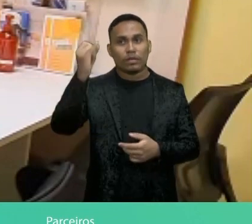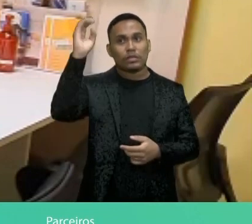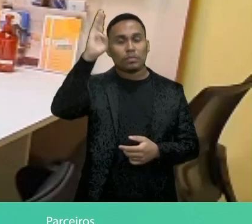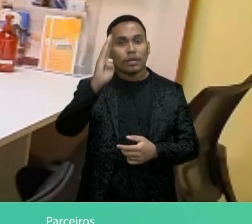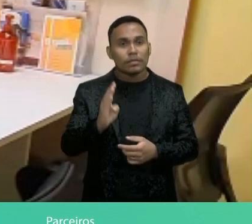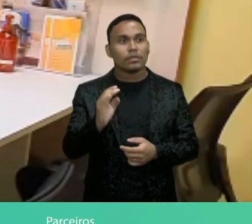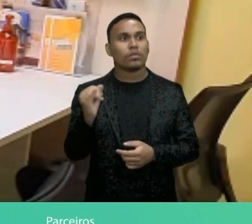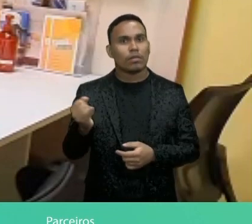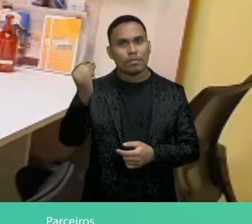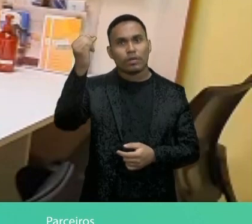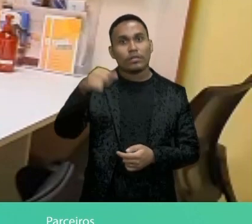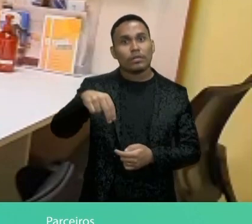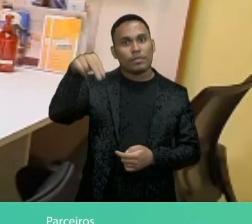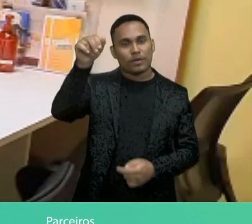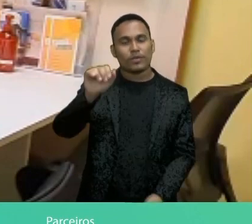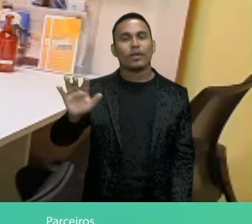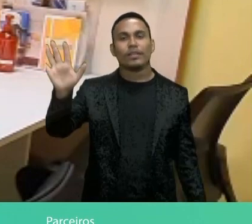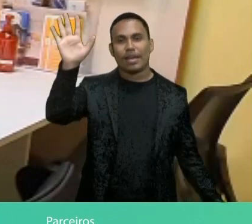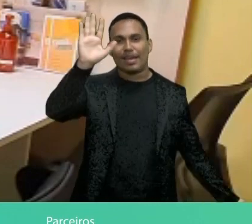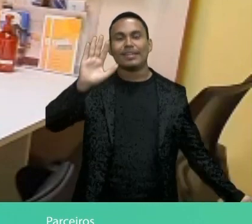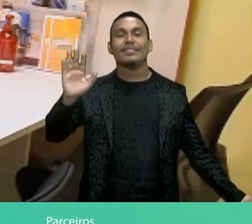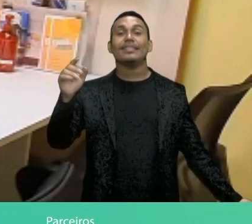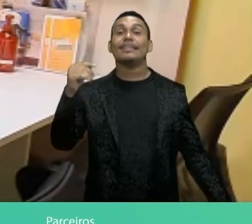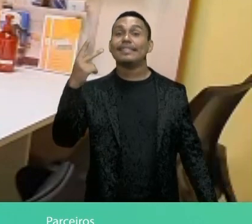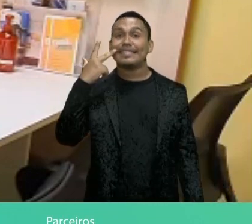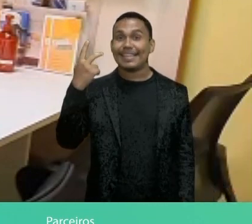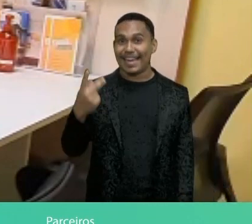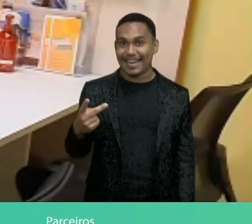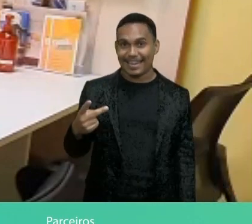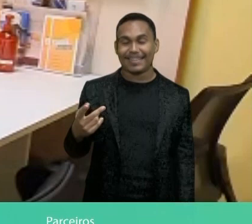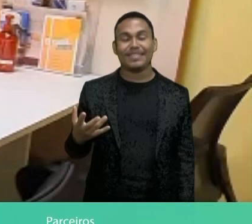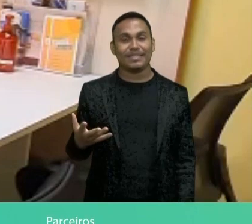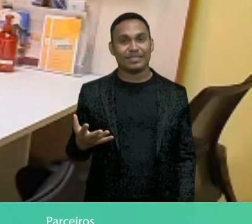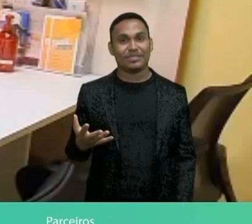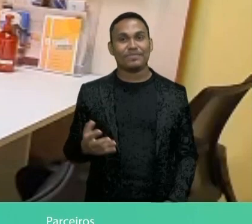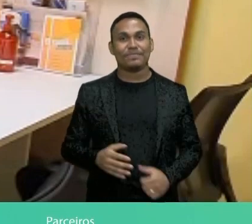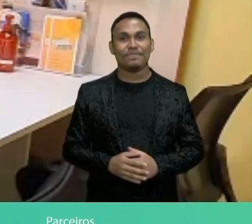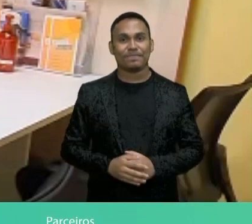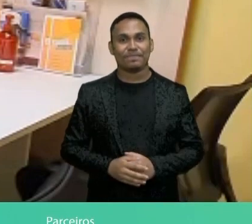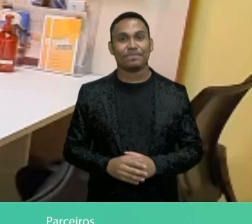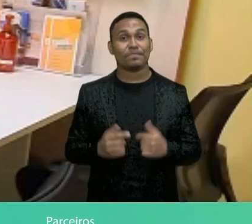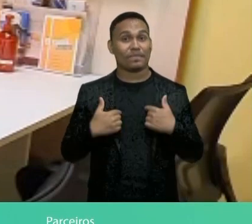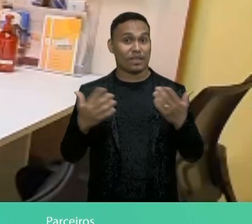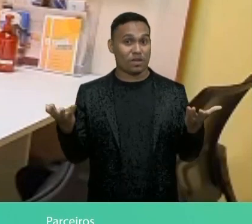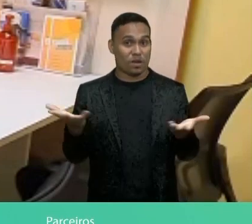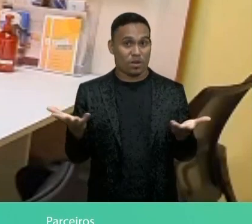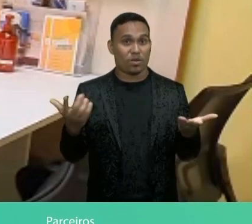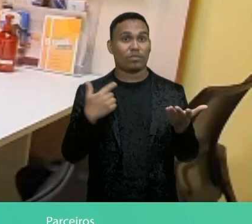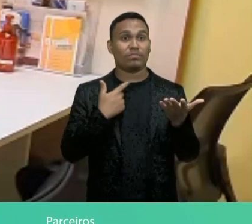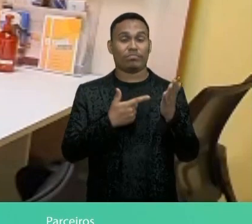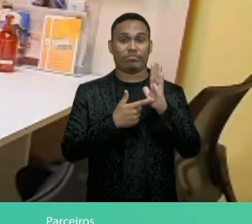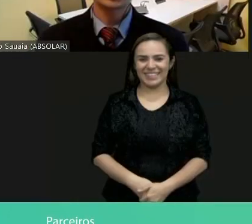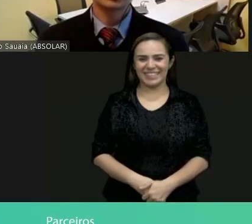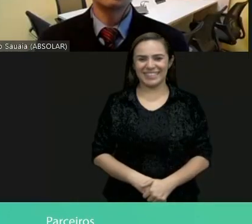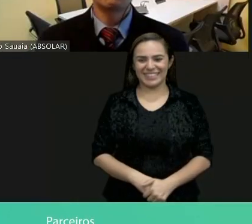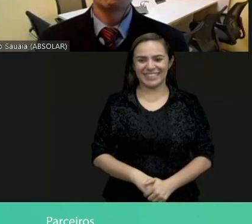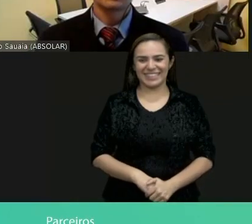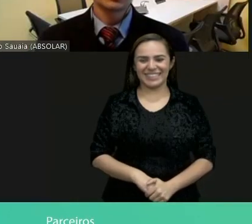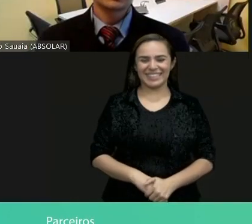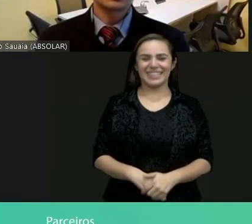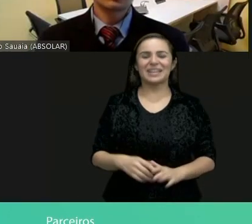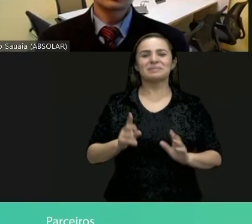important for Brazil, for the Northeast especially, and specifically Ceará. And so